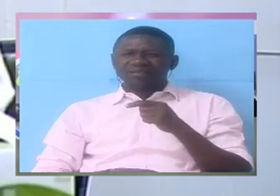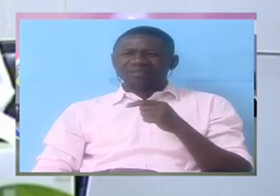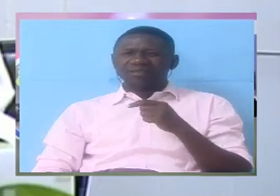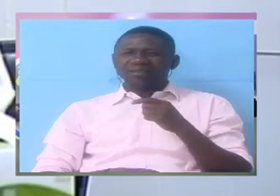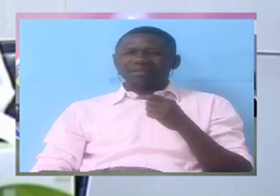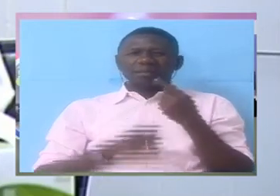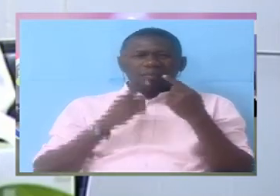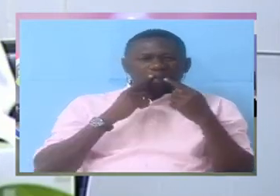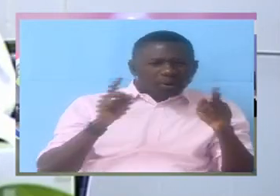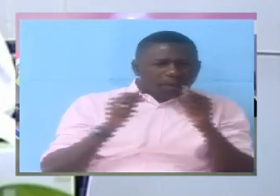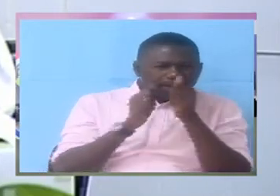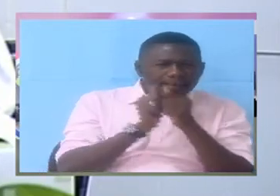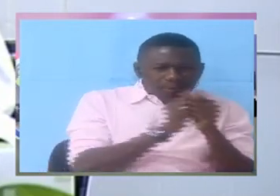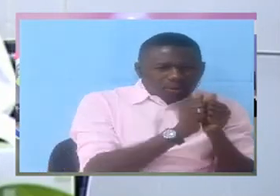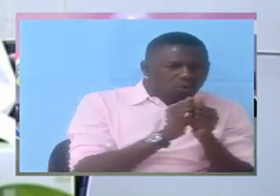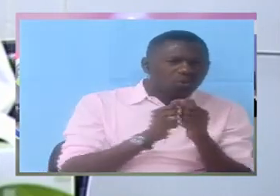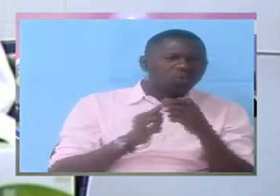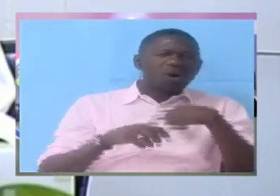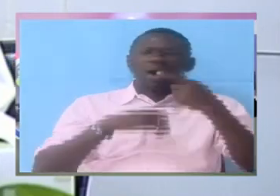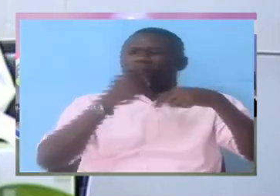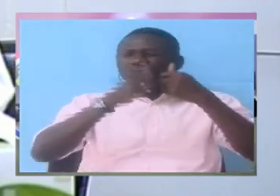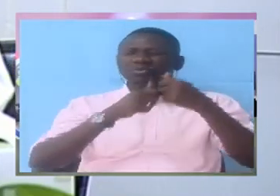on leave in UK and